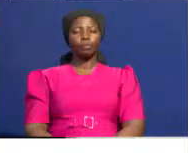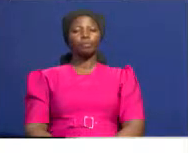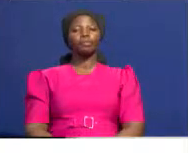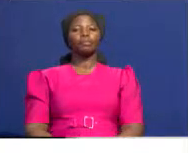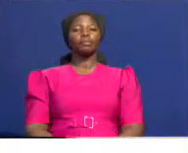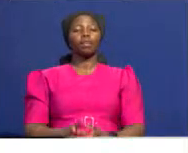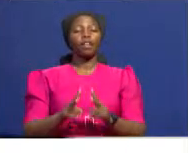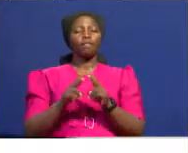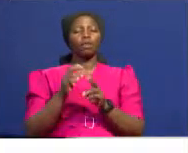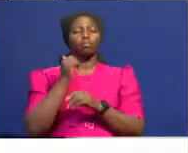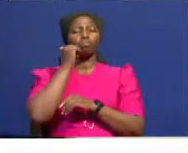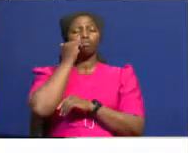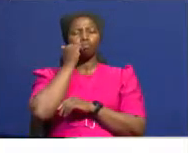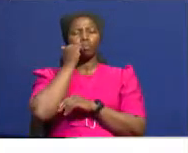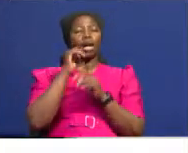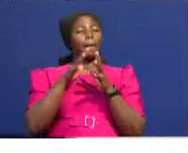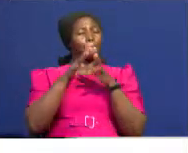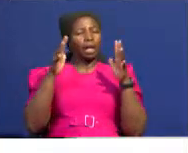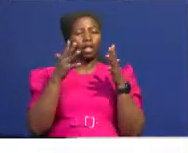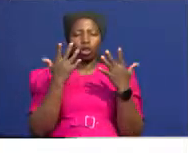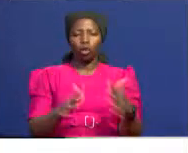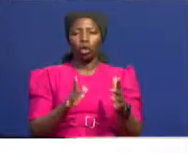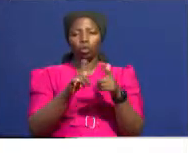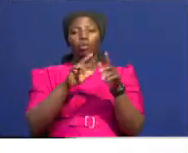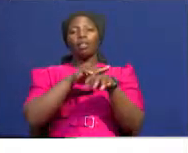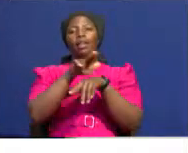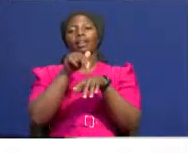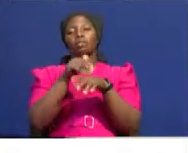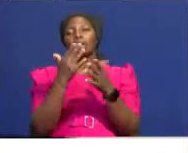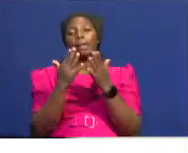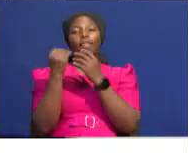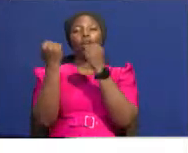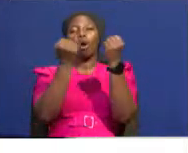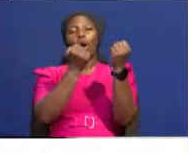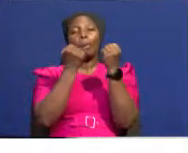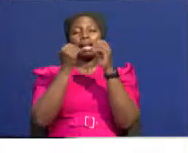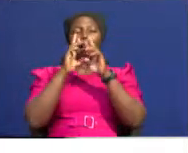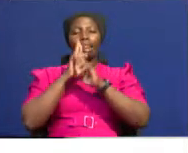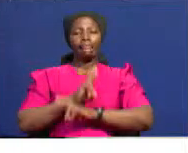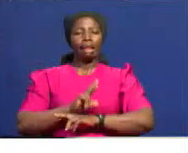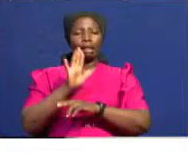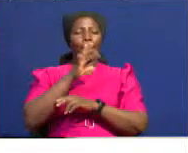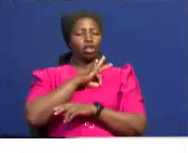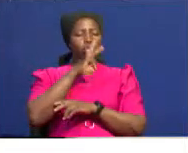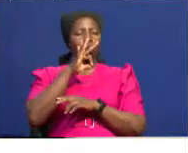Extremely sad and a big loss to the nation. May the Almighty rest his soul in eternal peace.